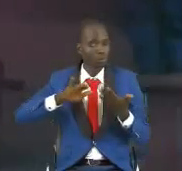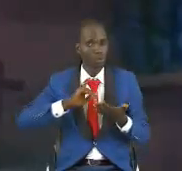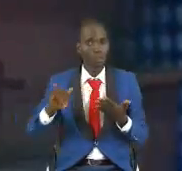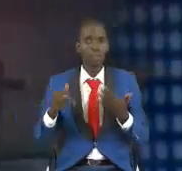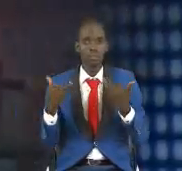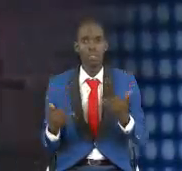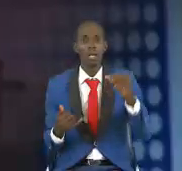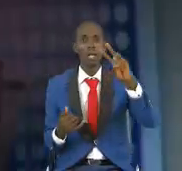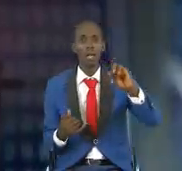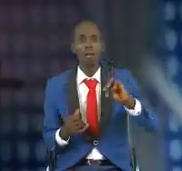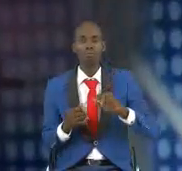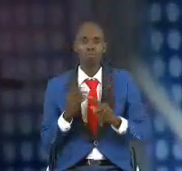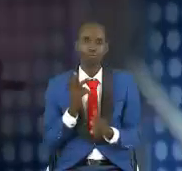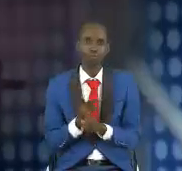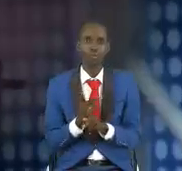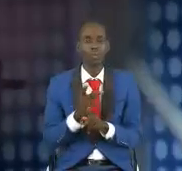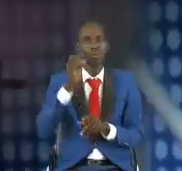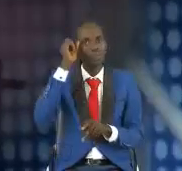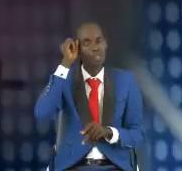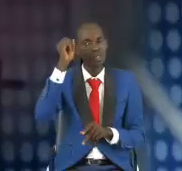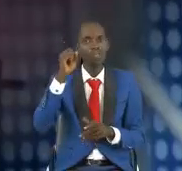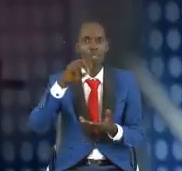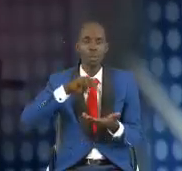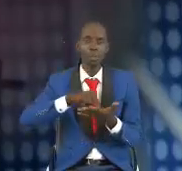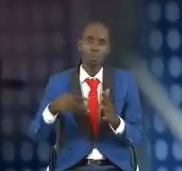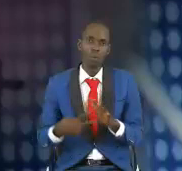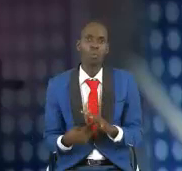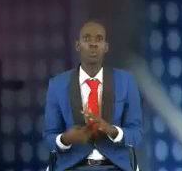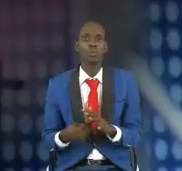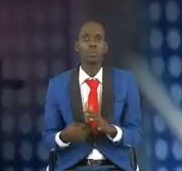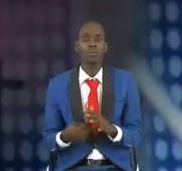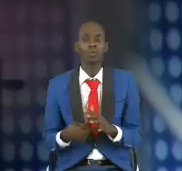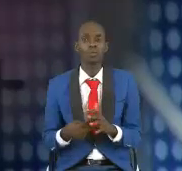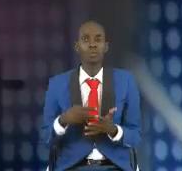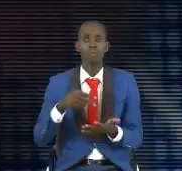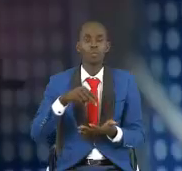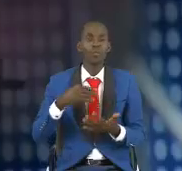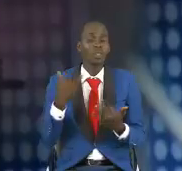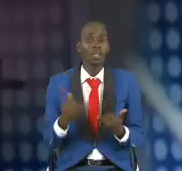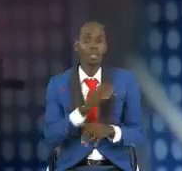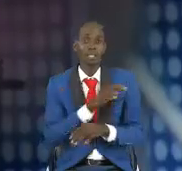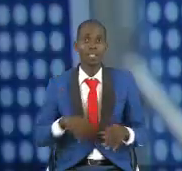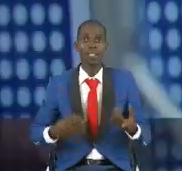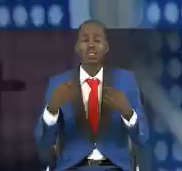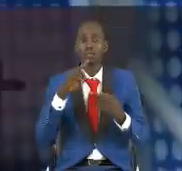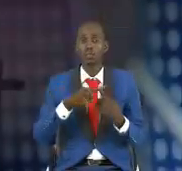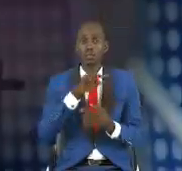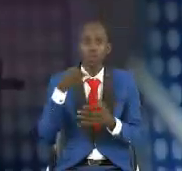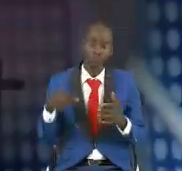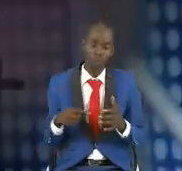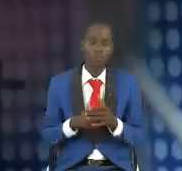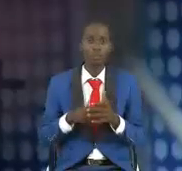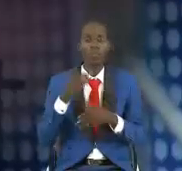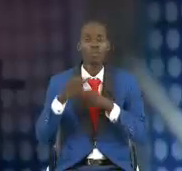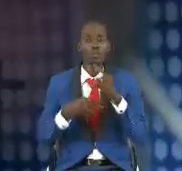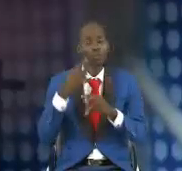purpose. The purpose, Christ came to this world for this purpose, that